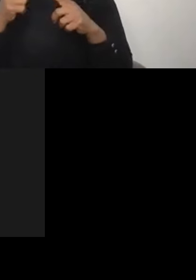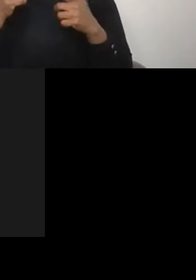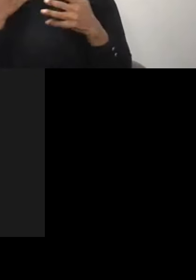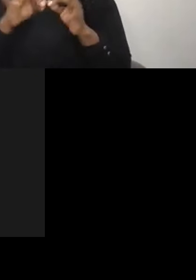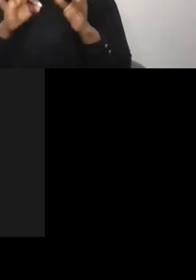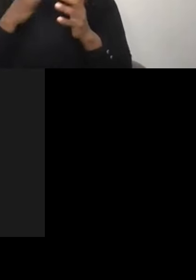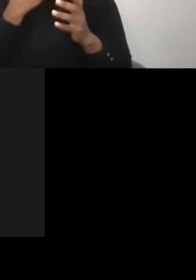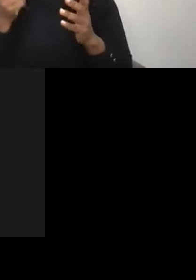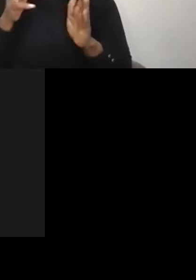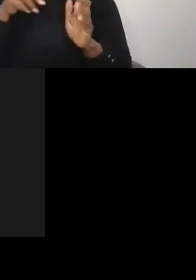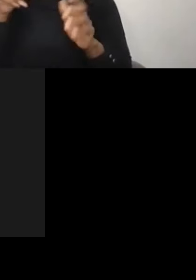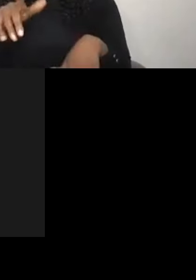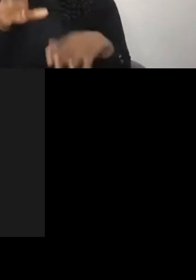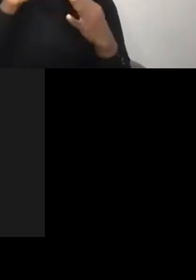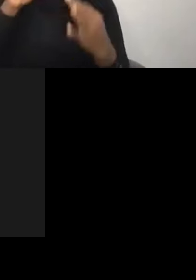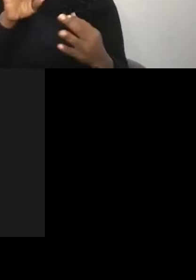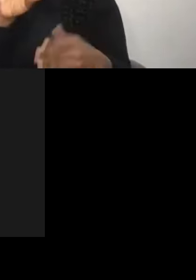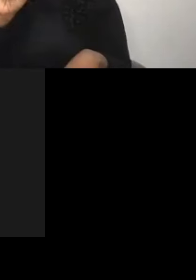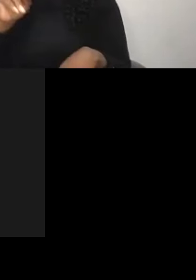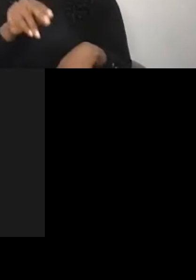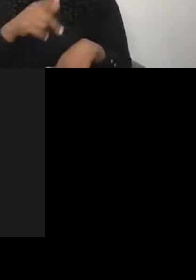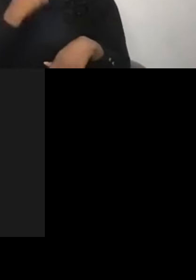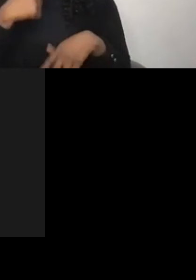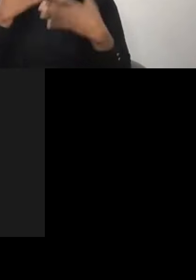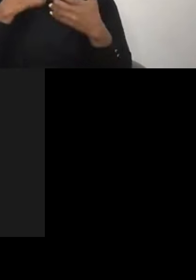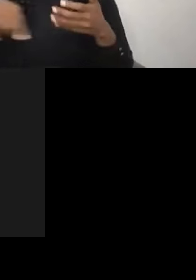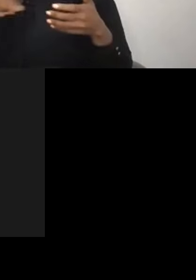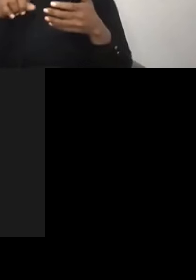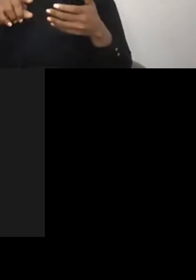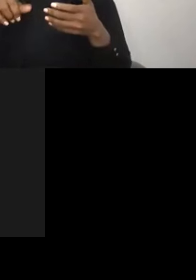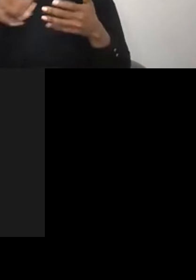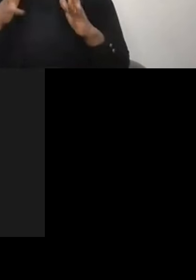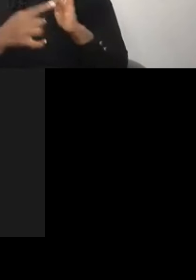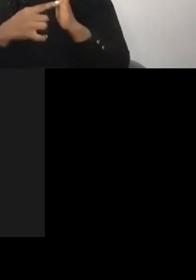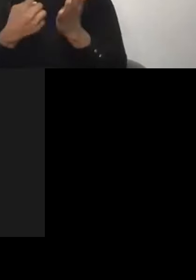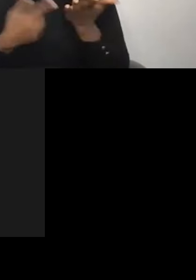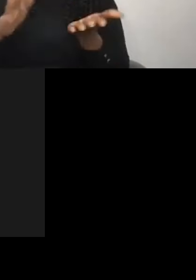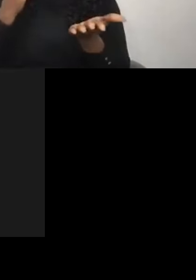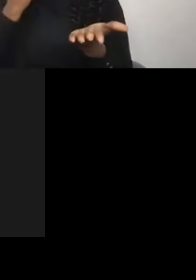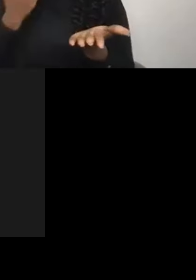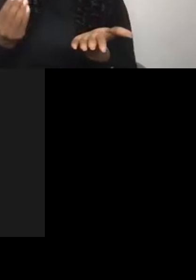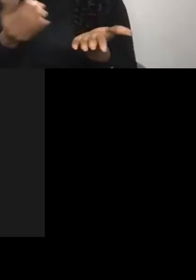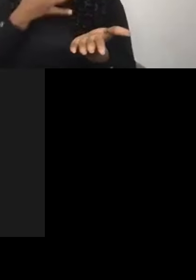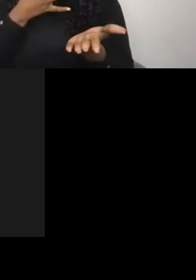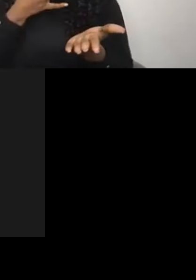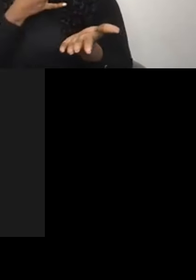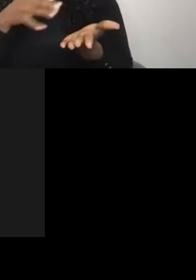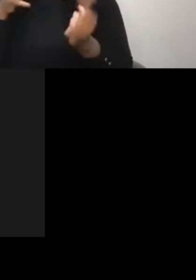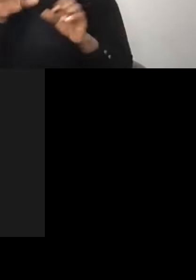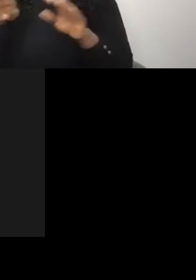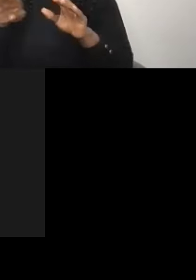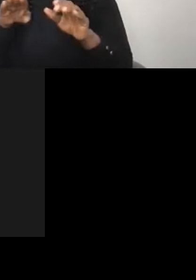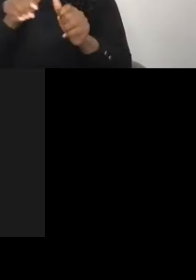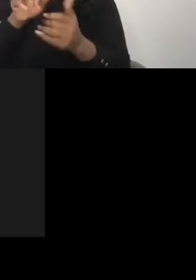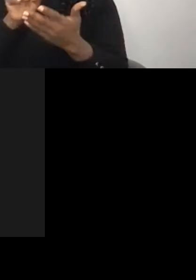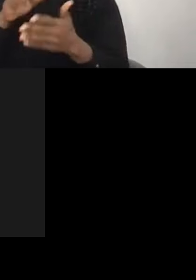their best. They're not supposed to get everything right. And that we want them to kind of show us what they know. We will do behavioral strategies